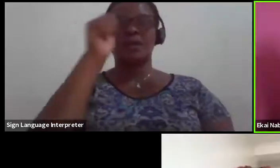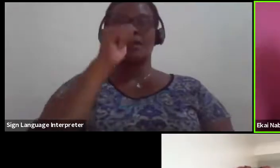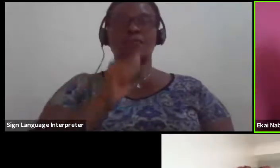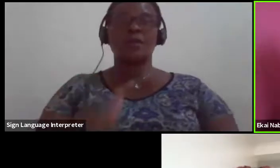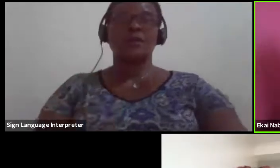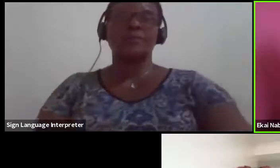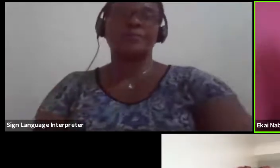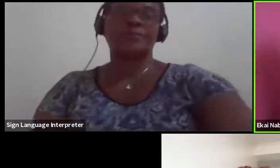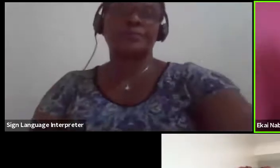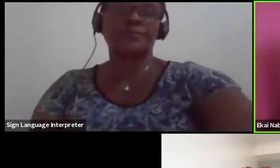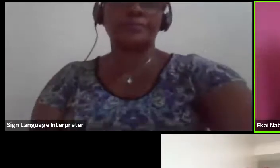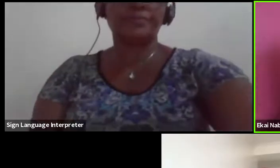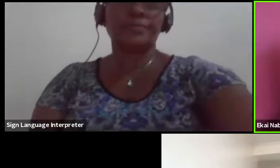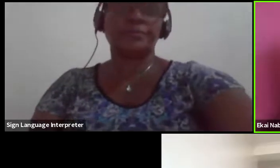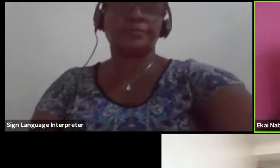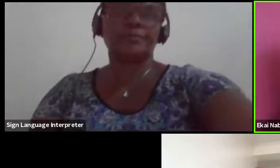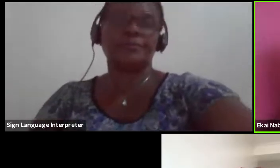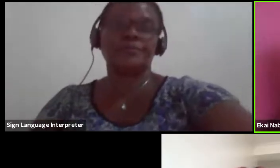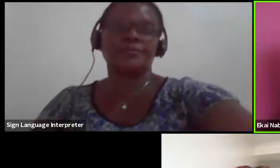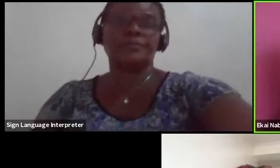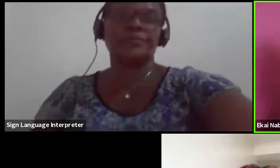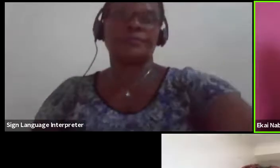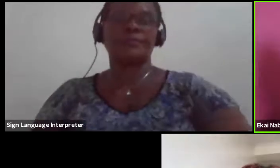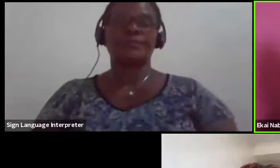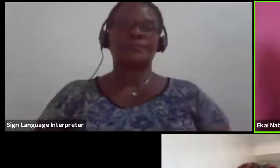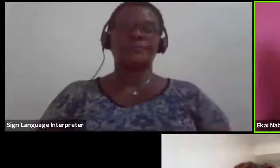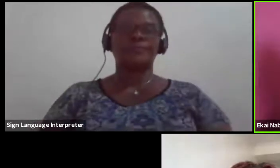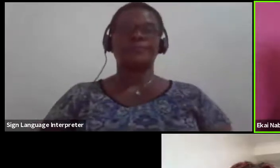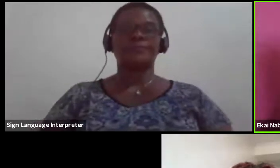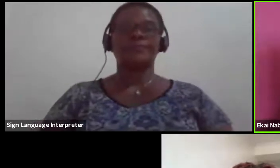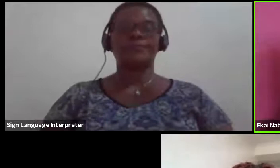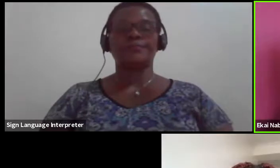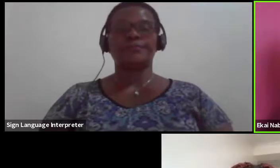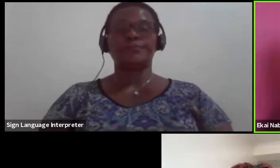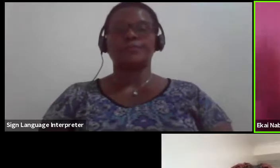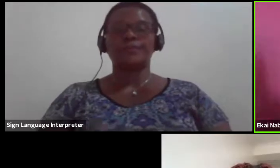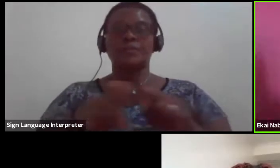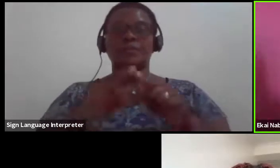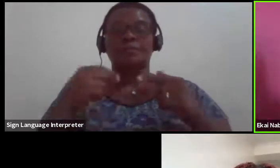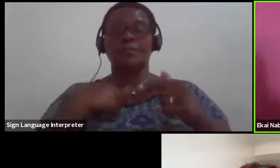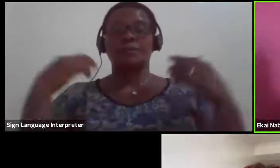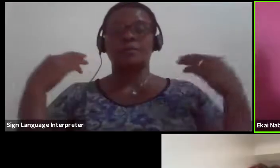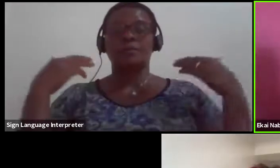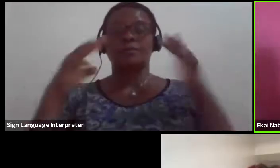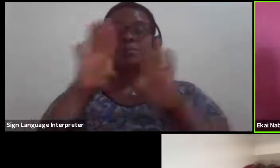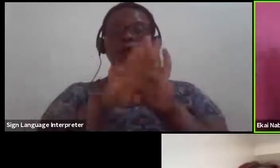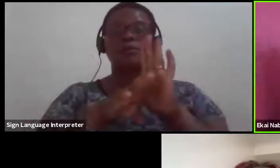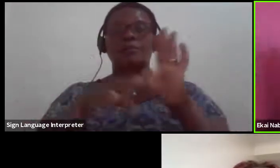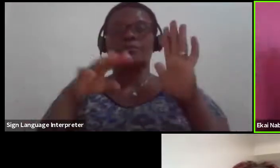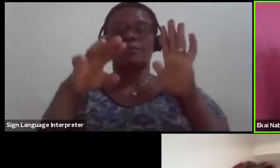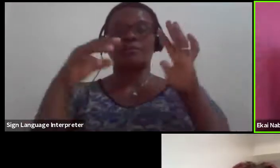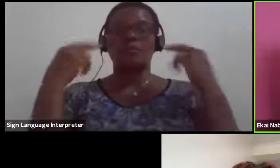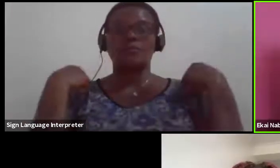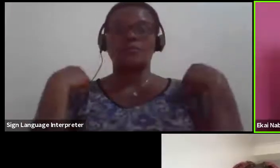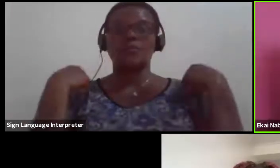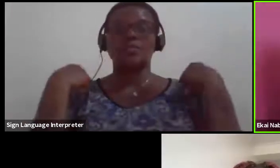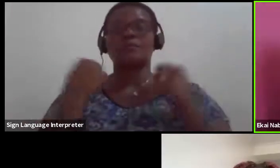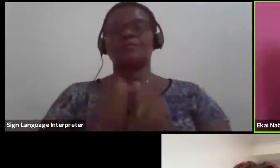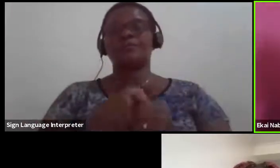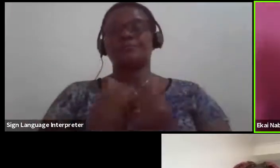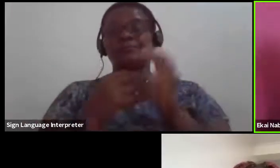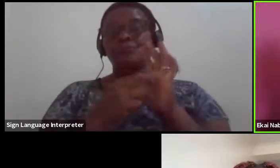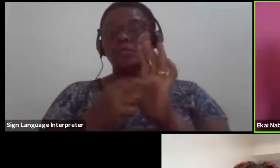South Sudan, of course, the Eastern Africa region. So I'm the program officer for Eastern Africa. So a little bit of